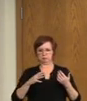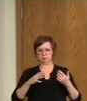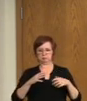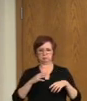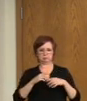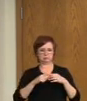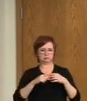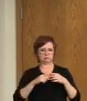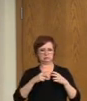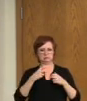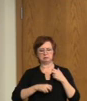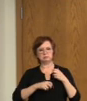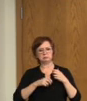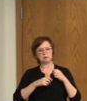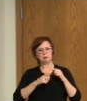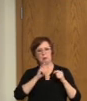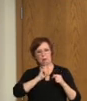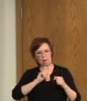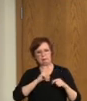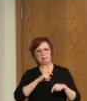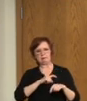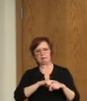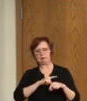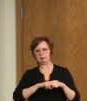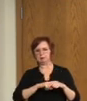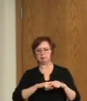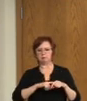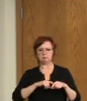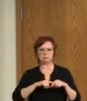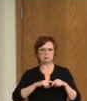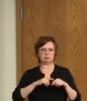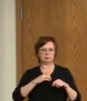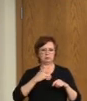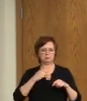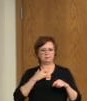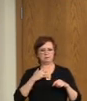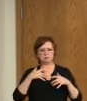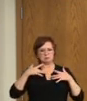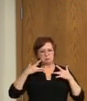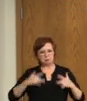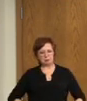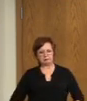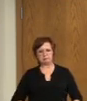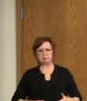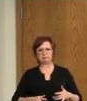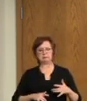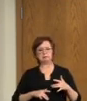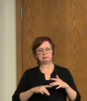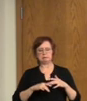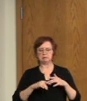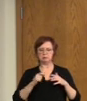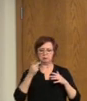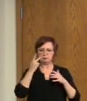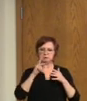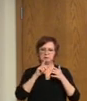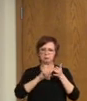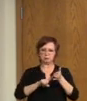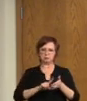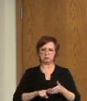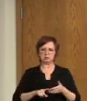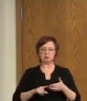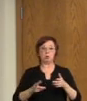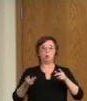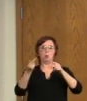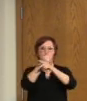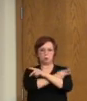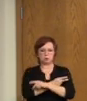some data from Saskatchewan showed that instances of anxiety and depression did increase among Saskatchewan people when the